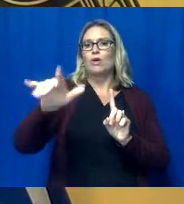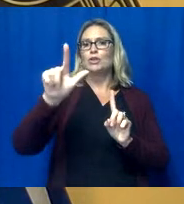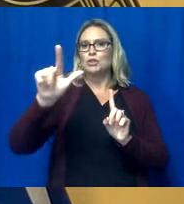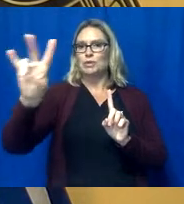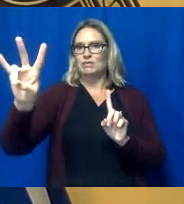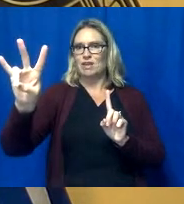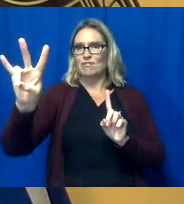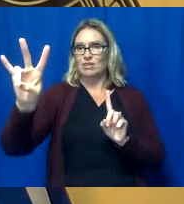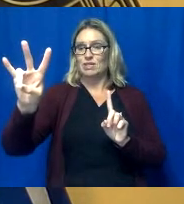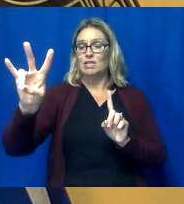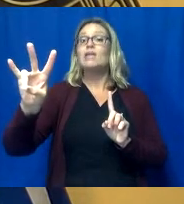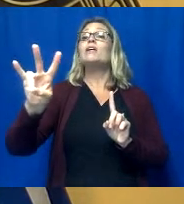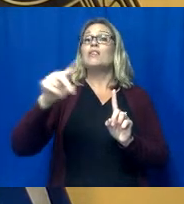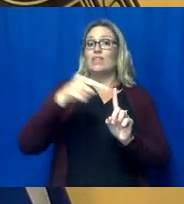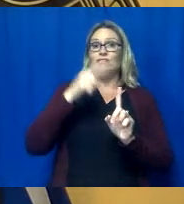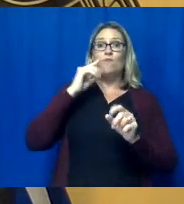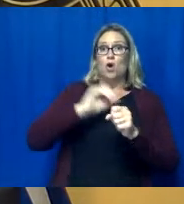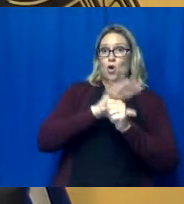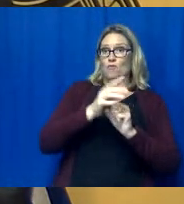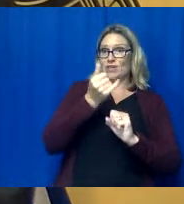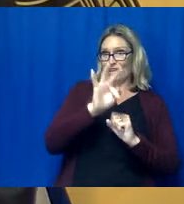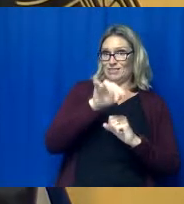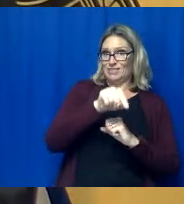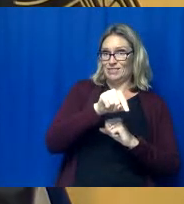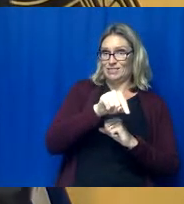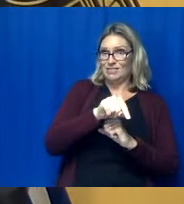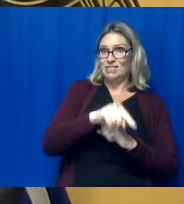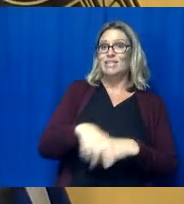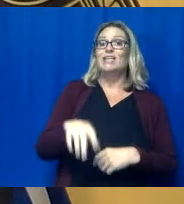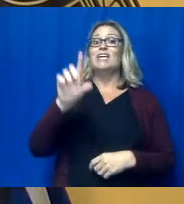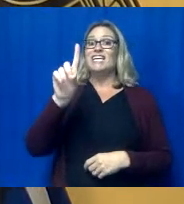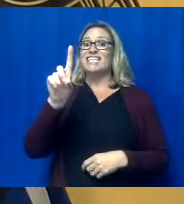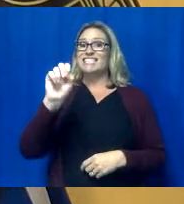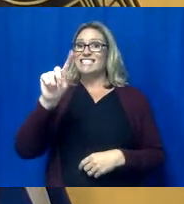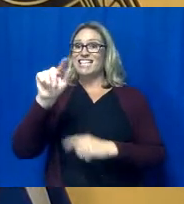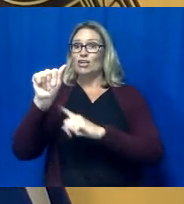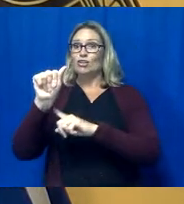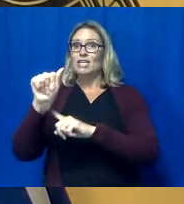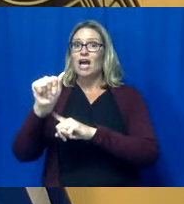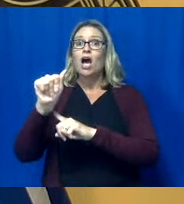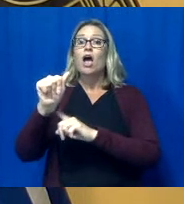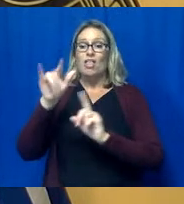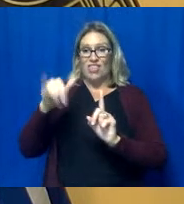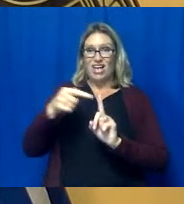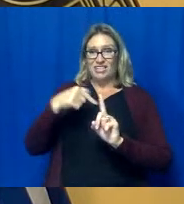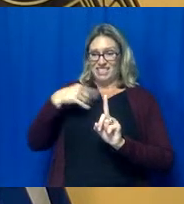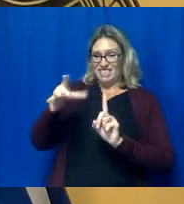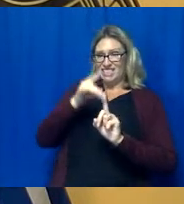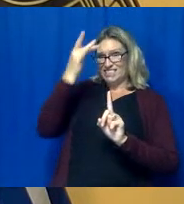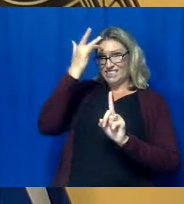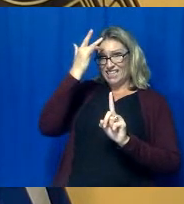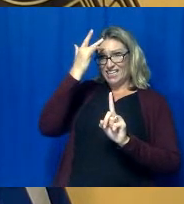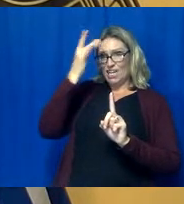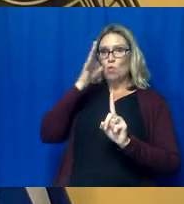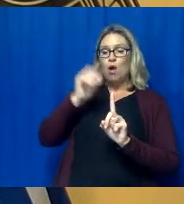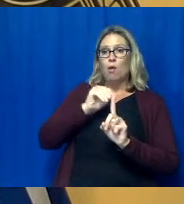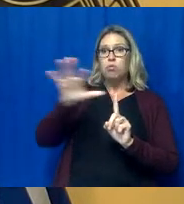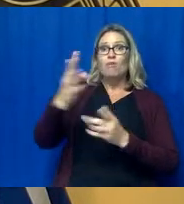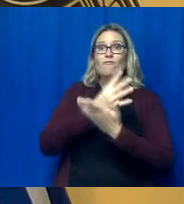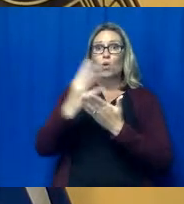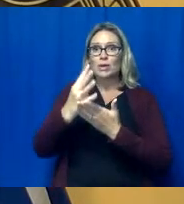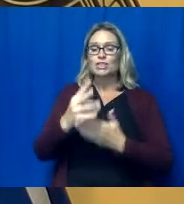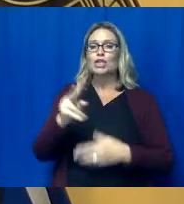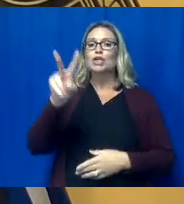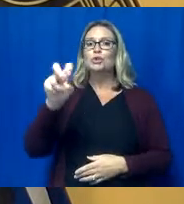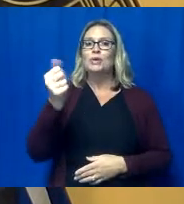With the Delta variant, that single person would infect 216 people over the same period of time.